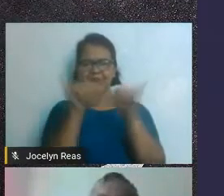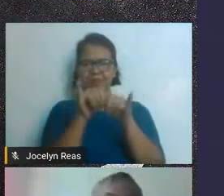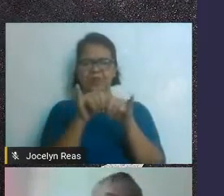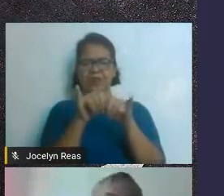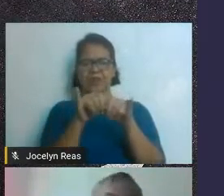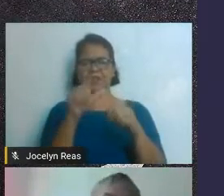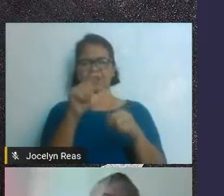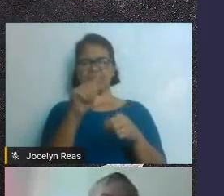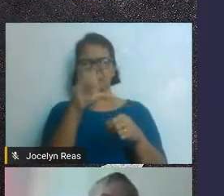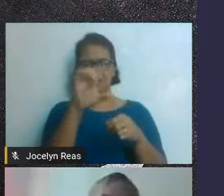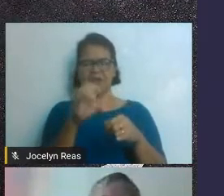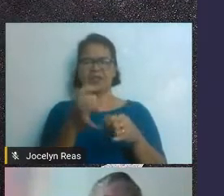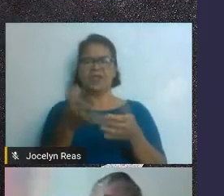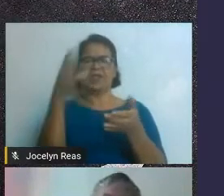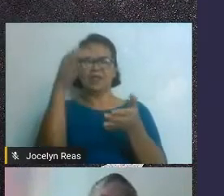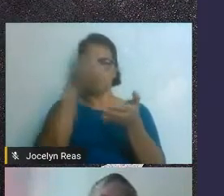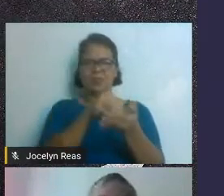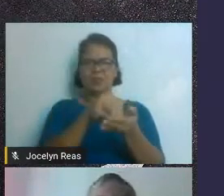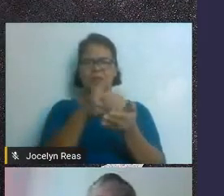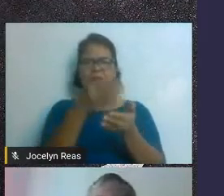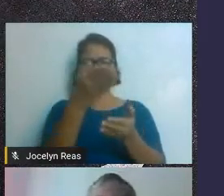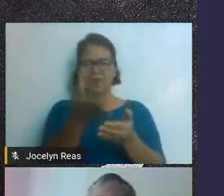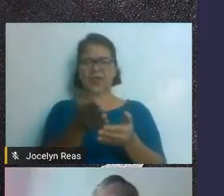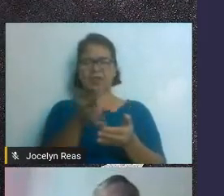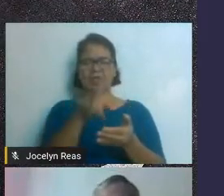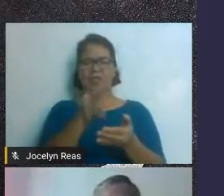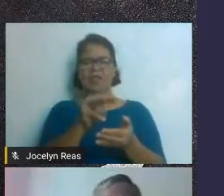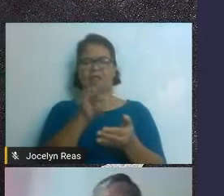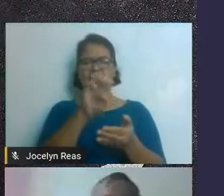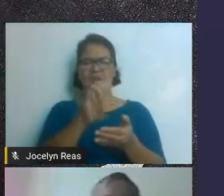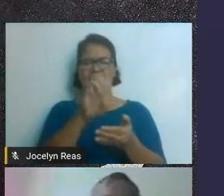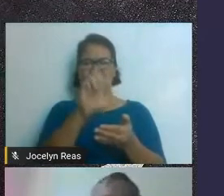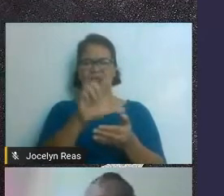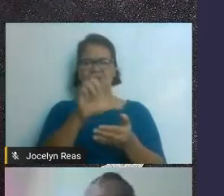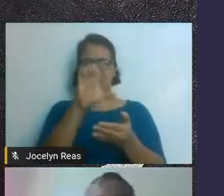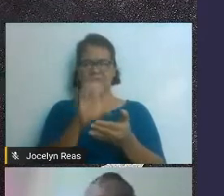curriculum guide, in our sports track at